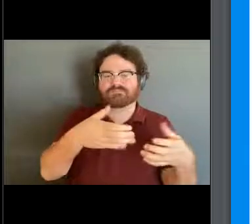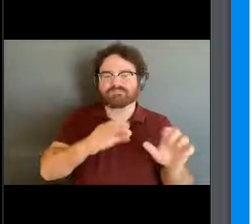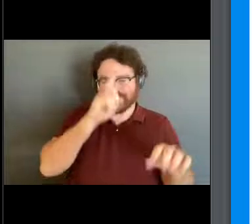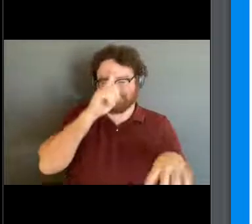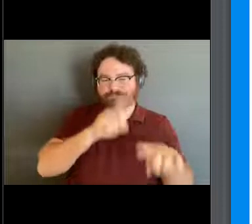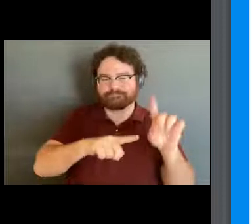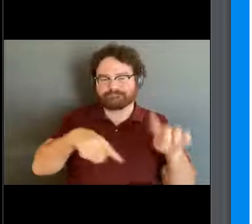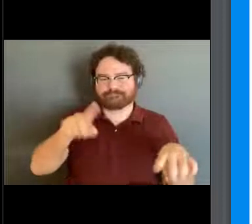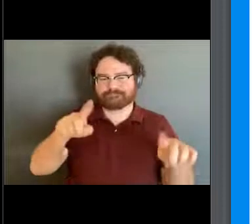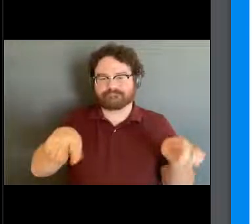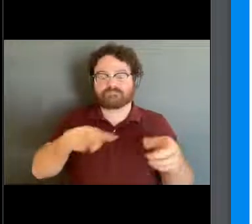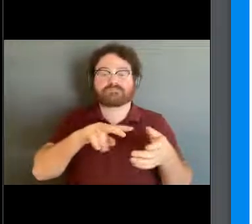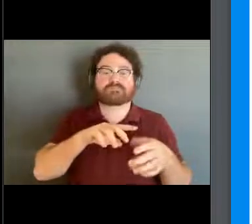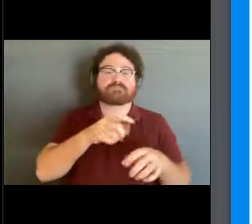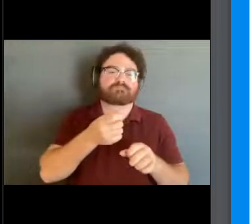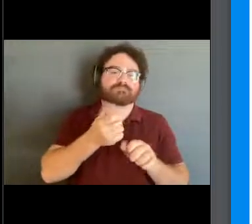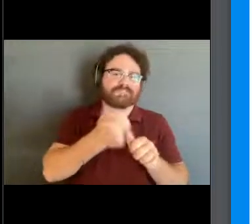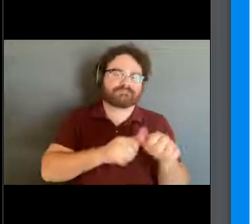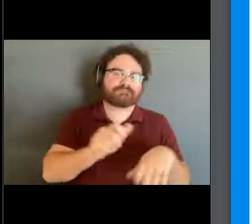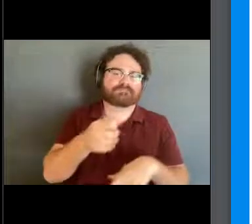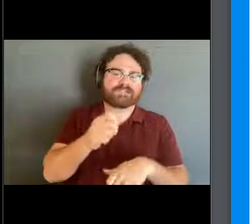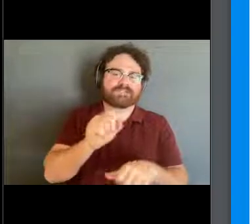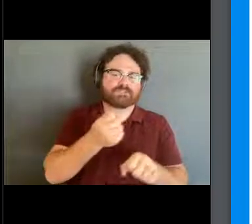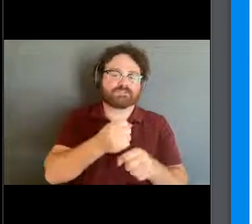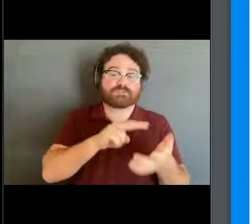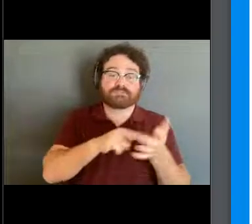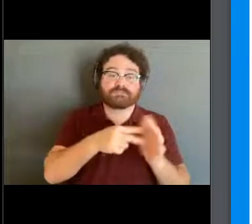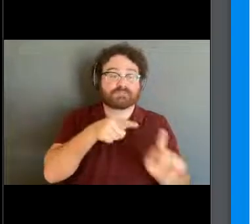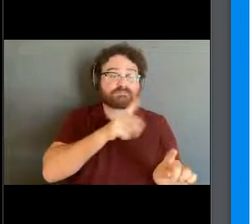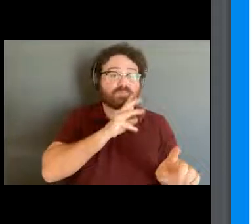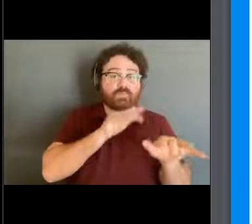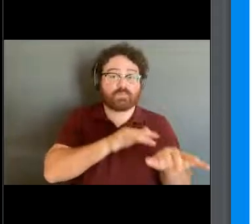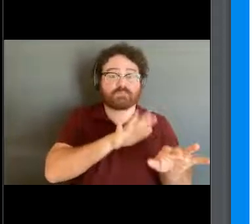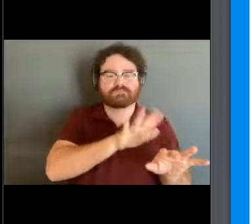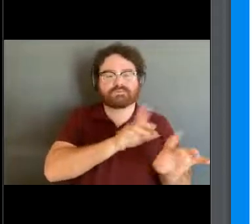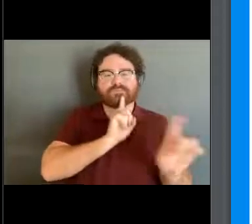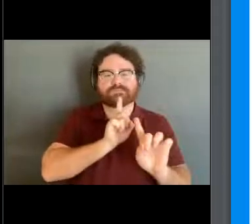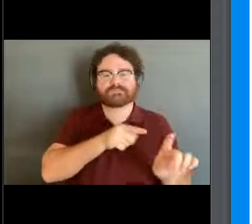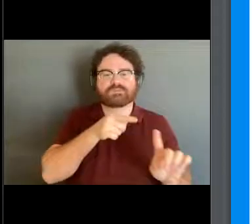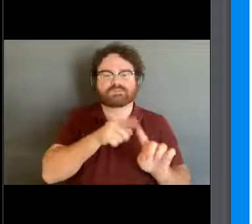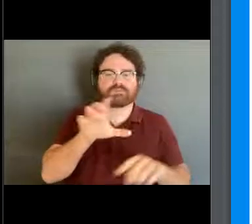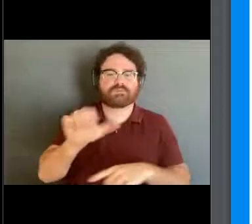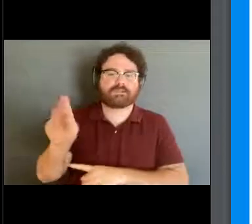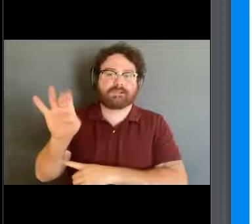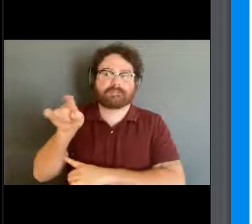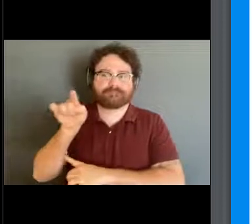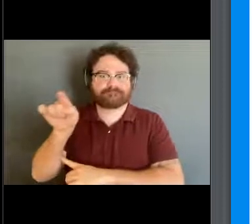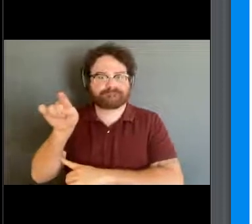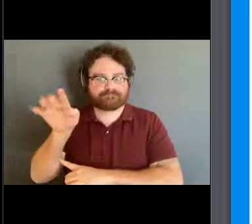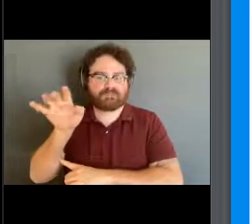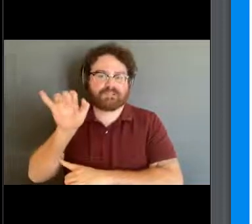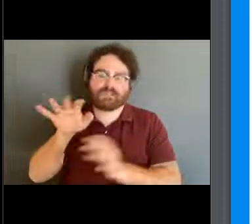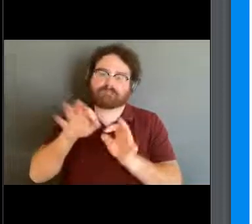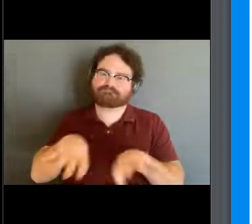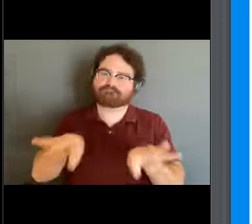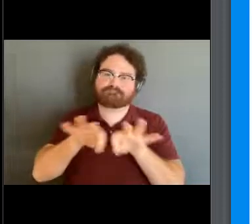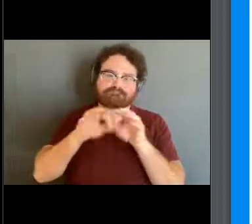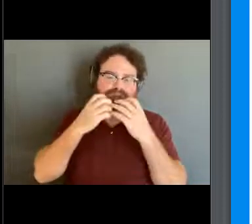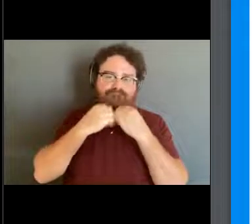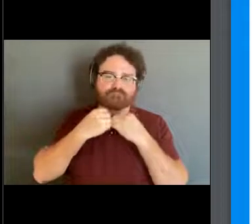climate is significantly important, that we maintain and understand how the oceans